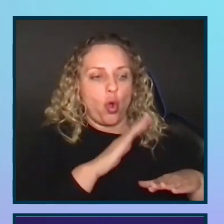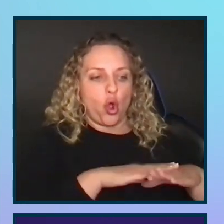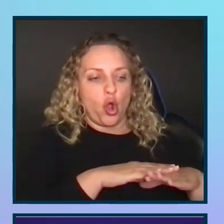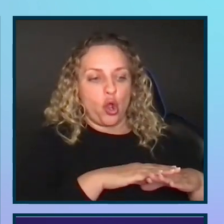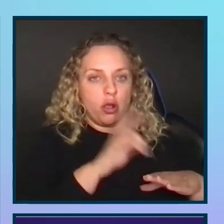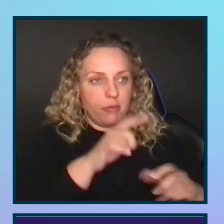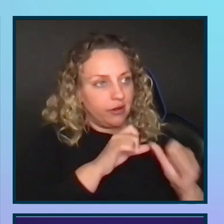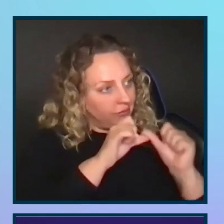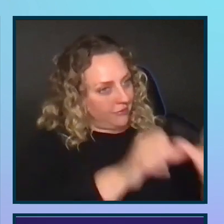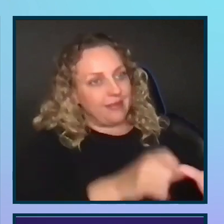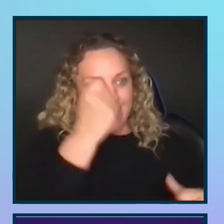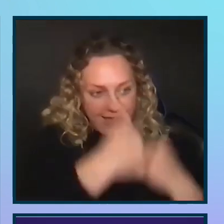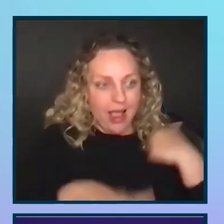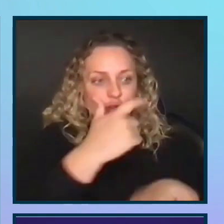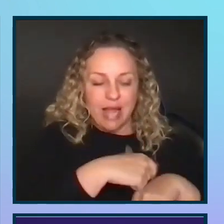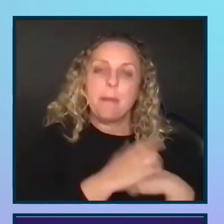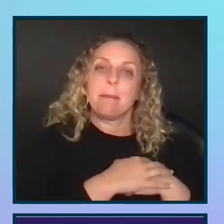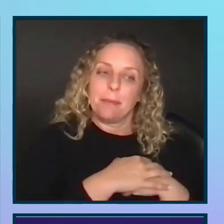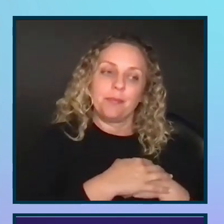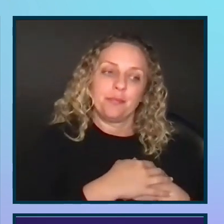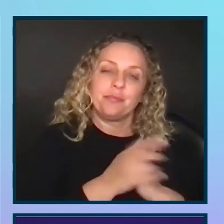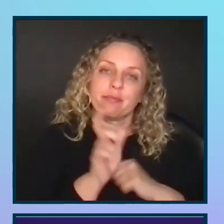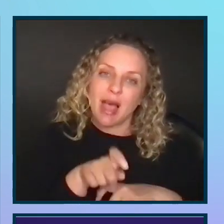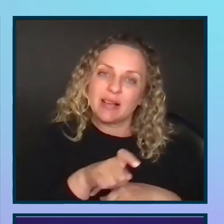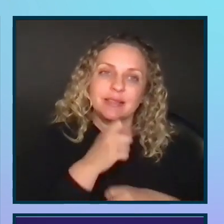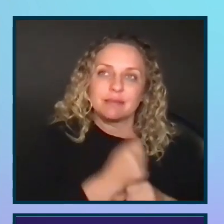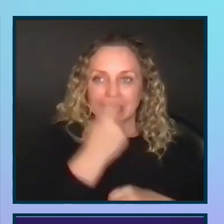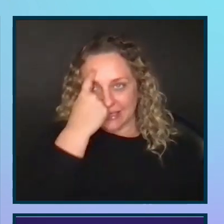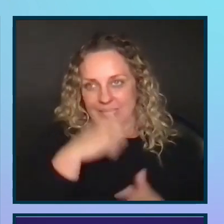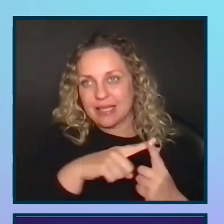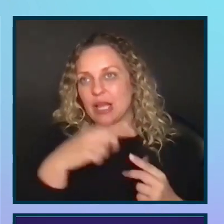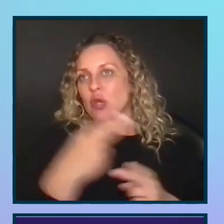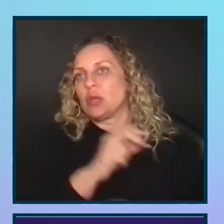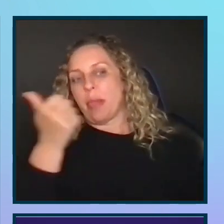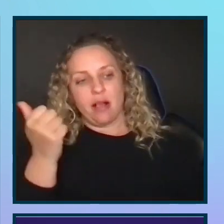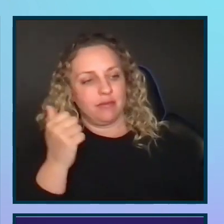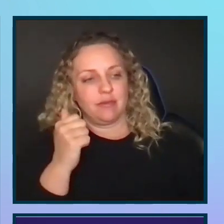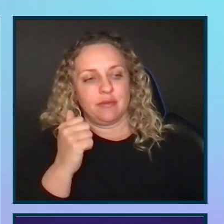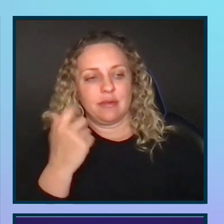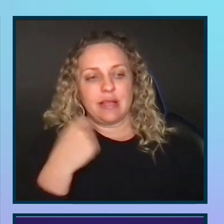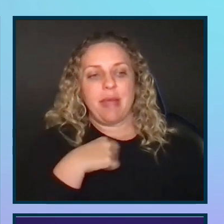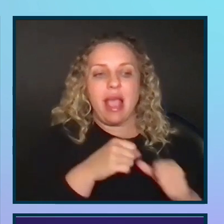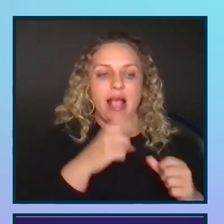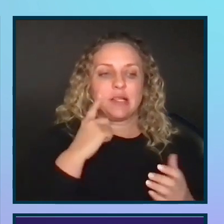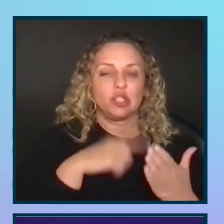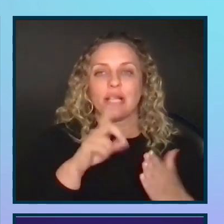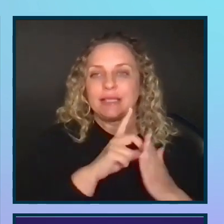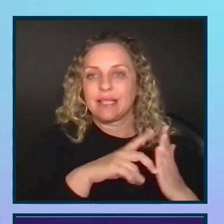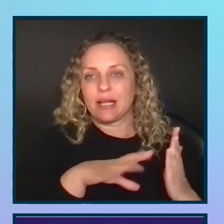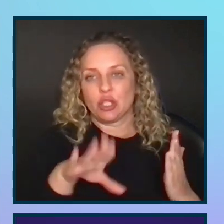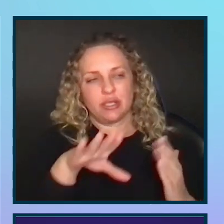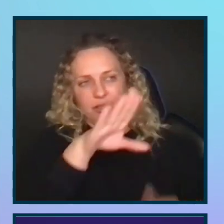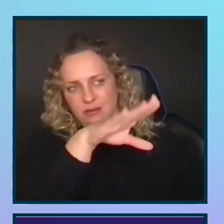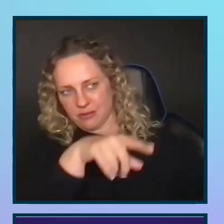be using those every single time. It doesn't make sense to then use that for something else. That's something I constantly had to check designers on, was like,